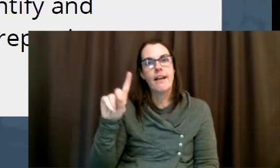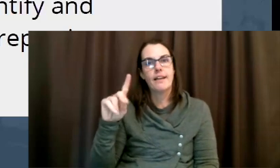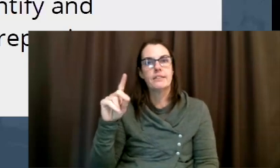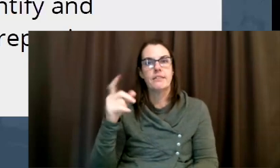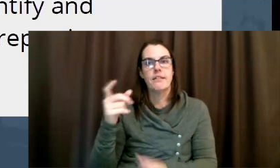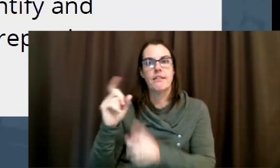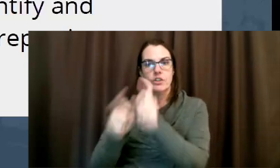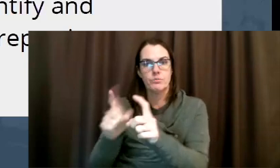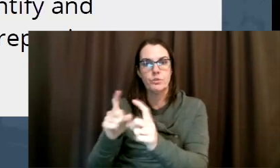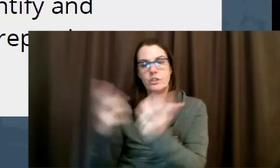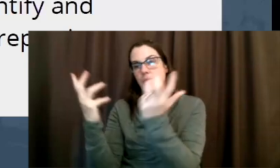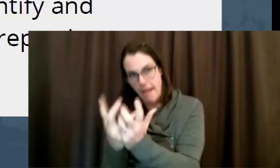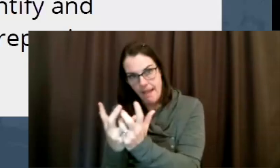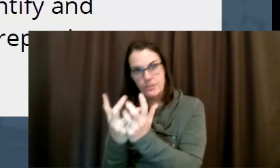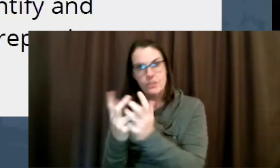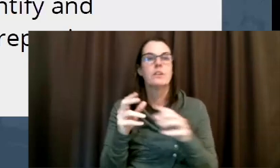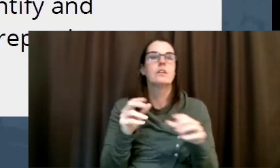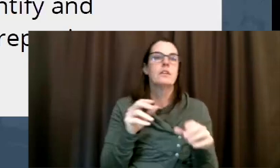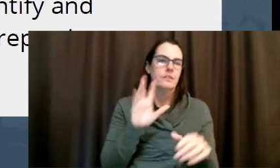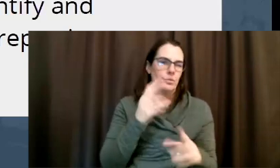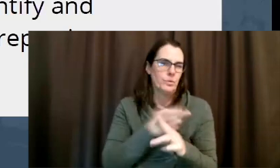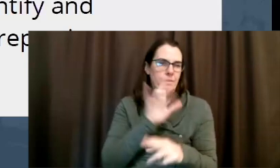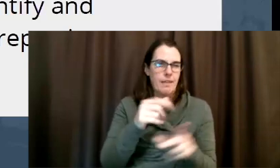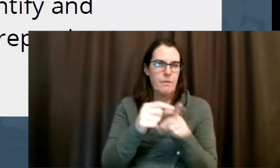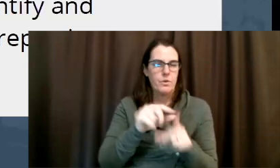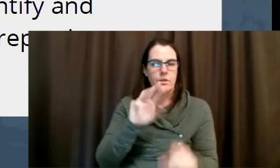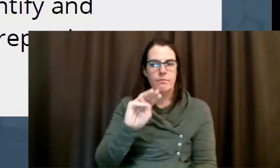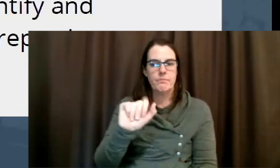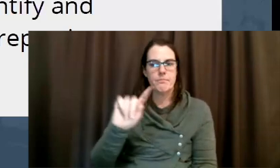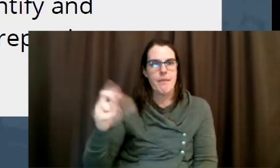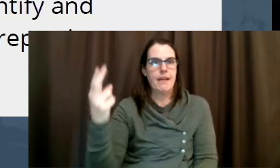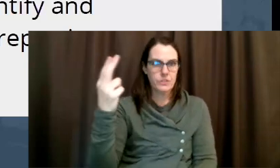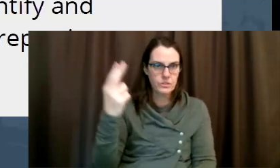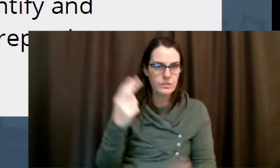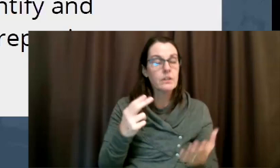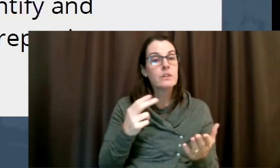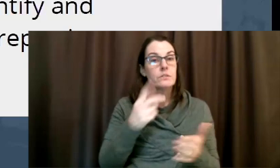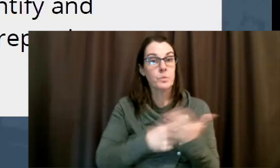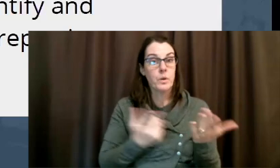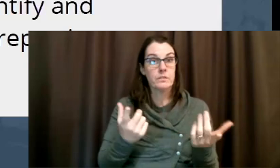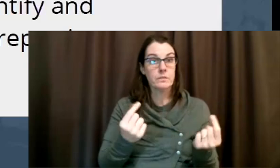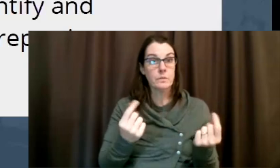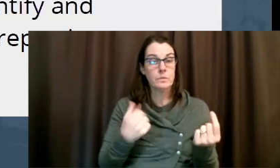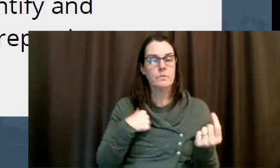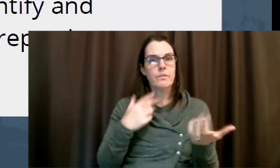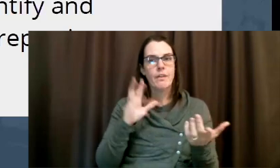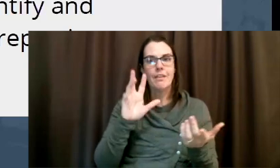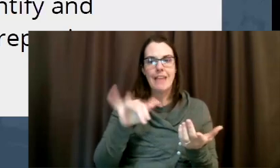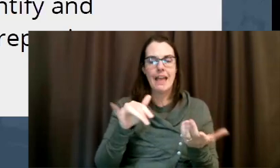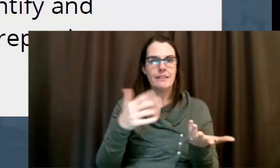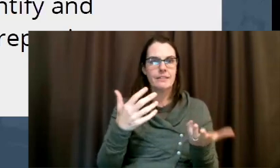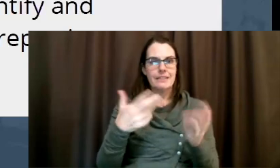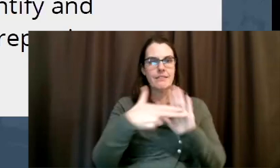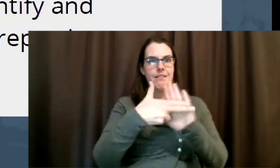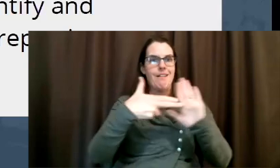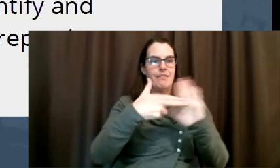those essentially what we've done is we've highlighted those, like, alarm bells should go off when you